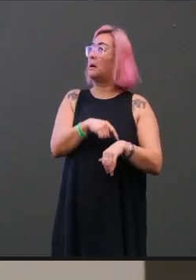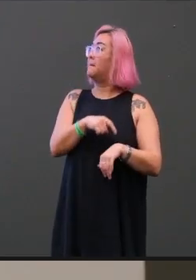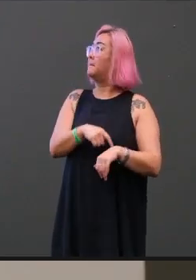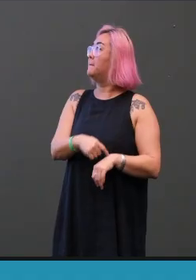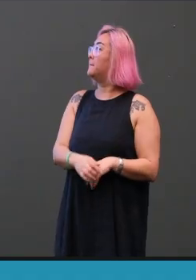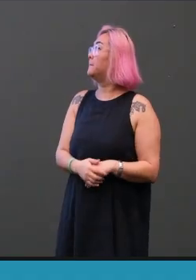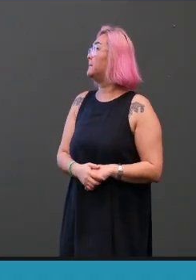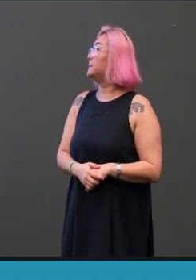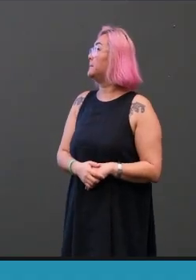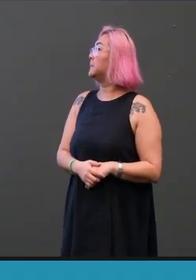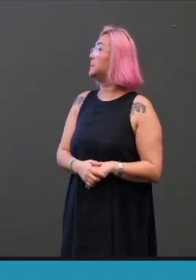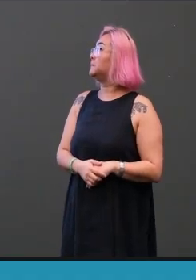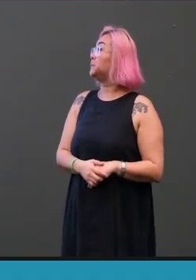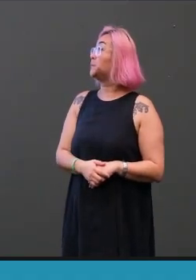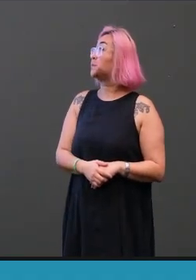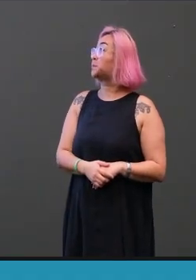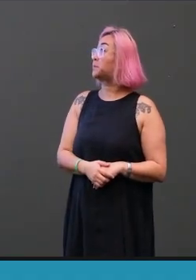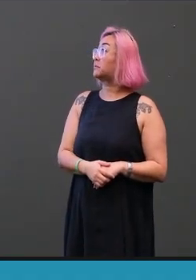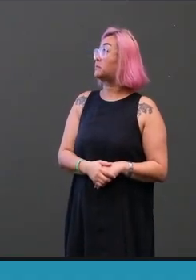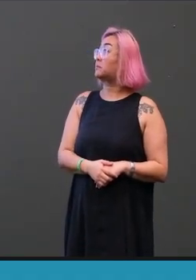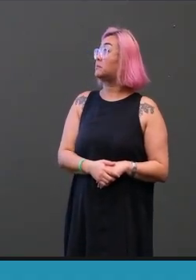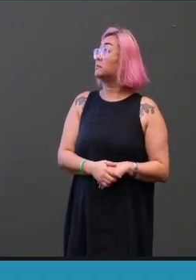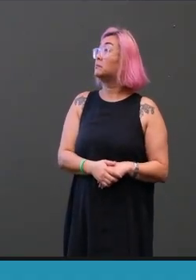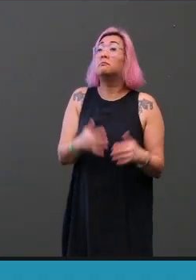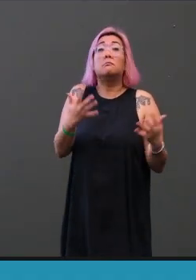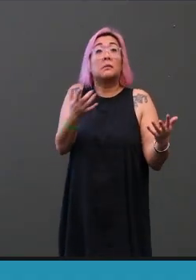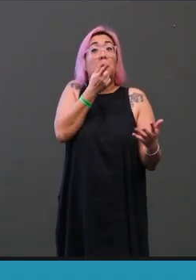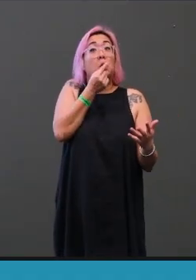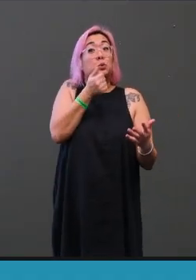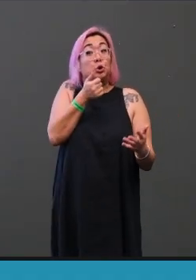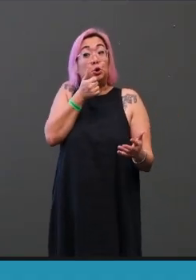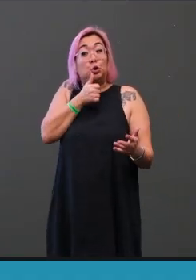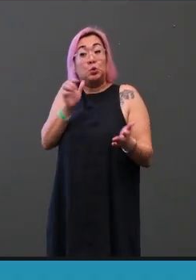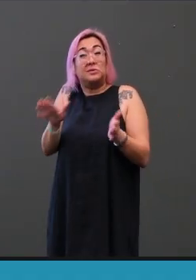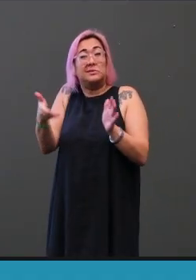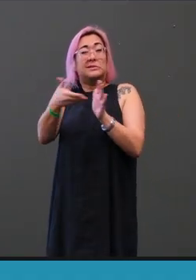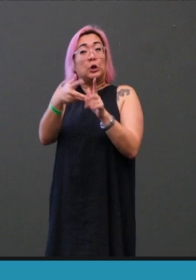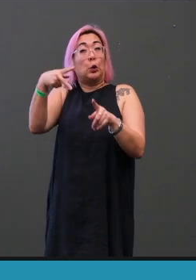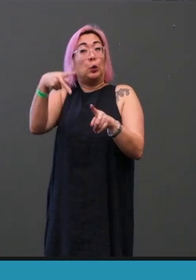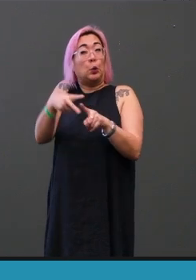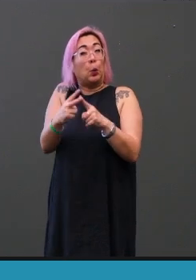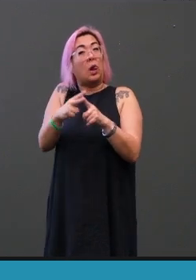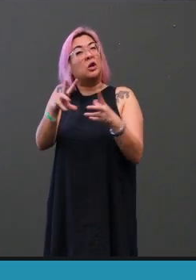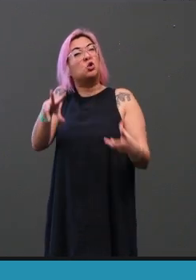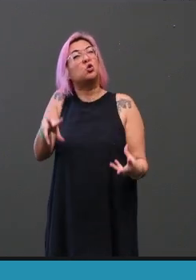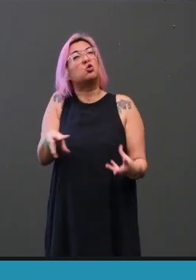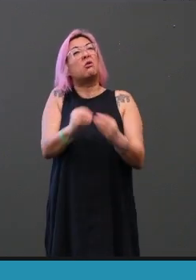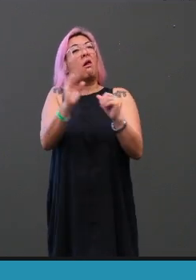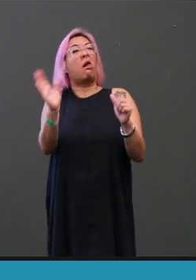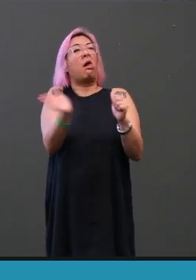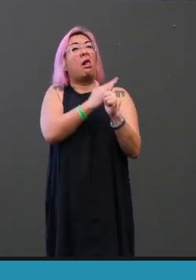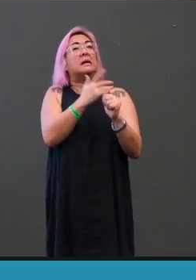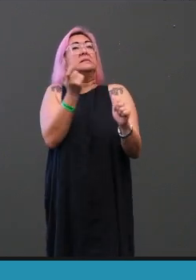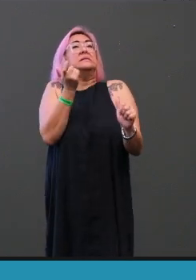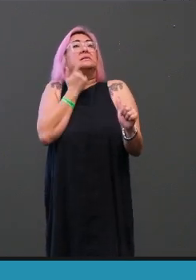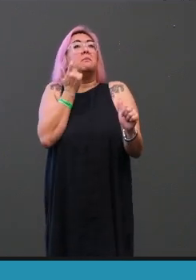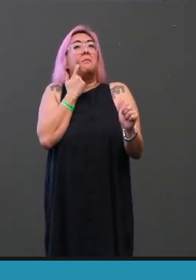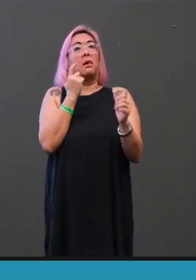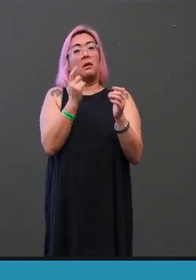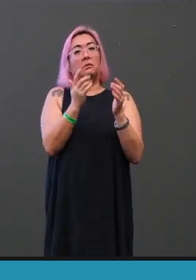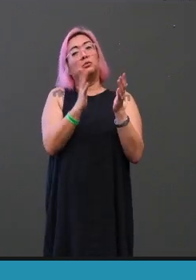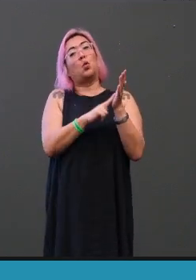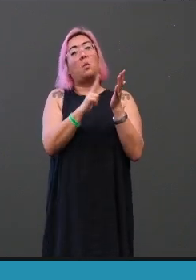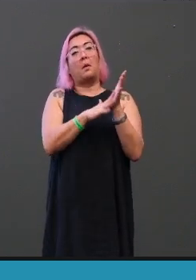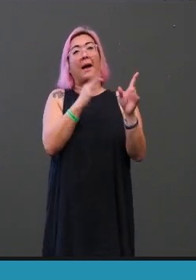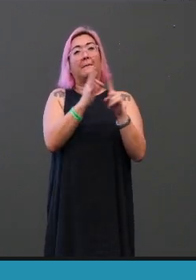It's possible though to use tools to create a simpler normal map, where the tool just finds the edges of the character and estimates a 3D depth for